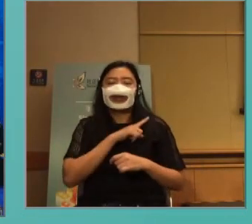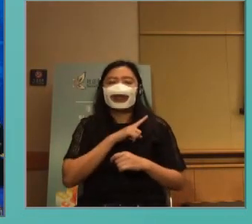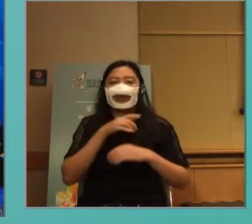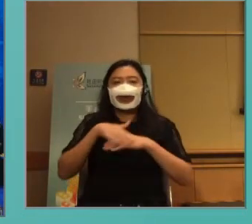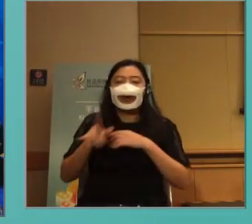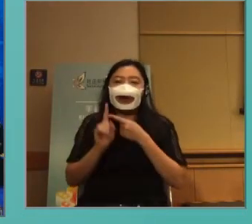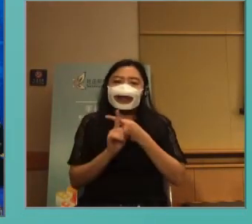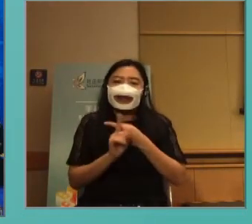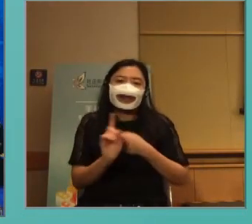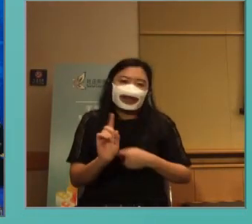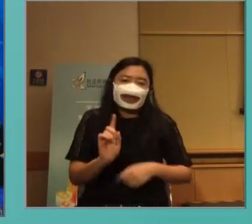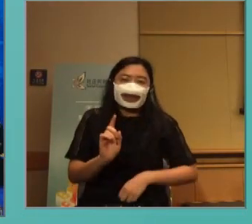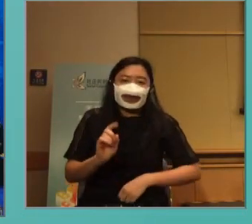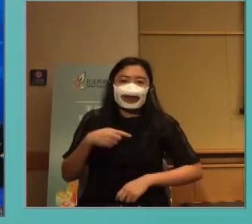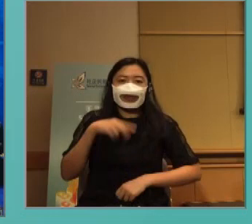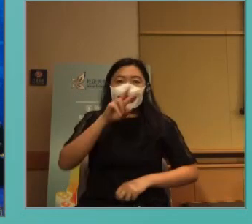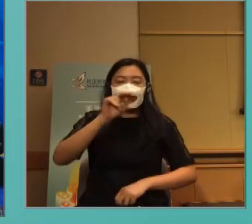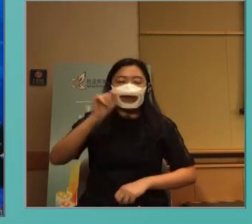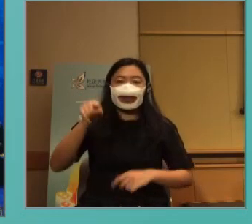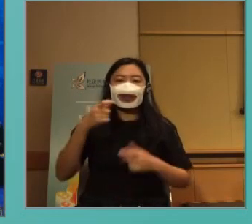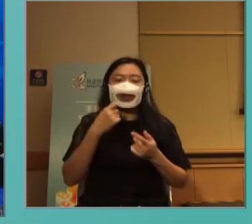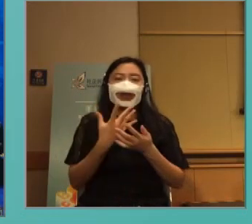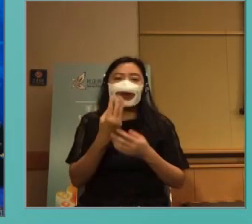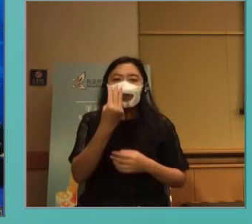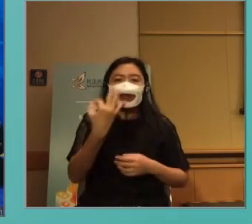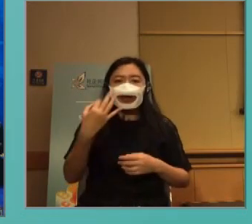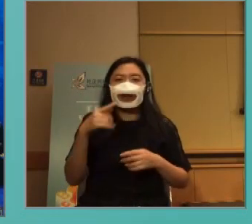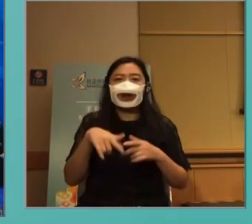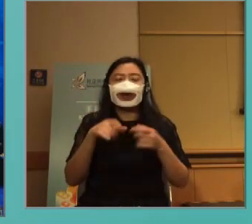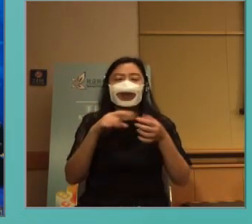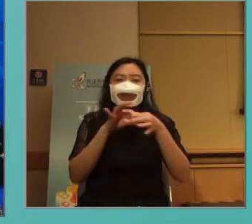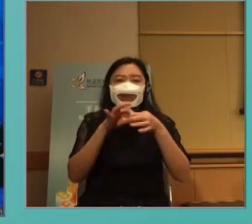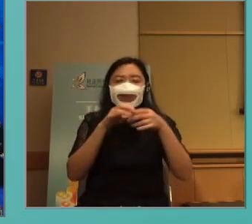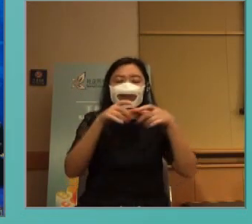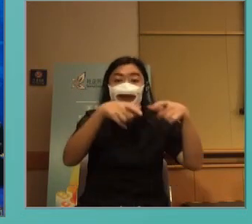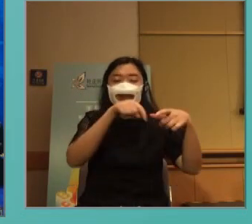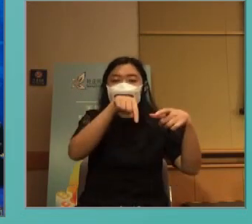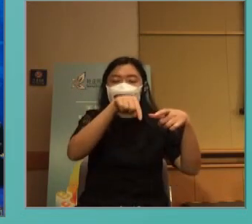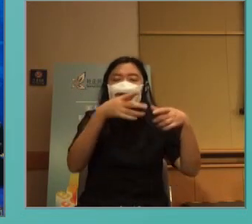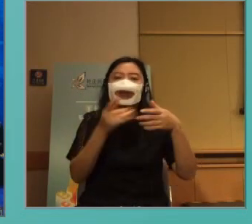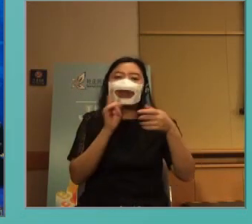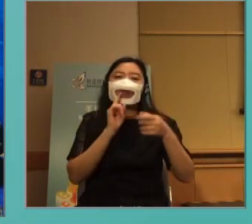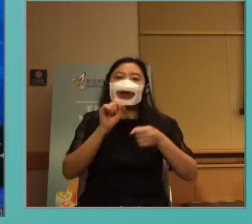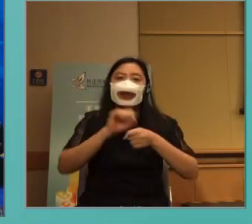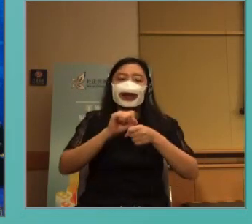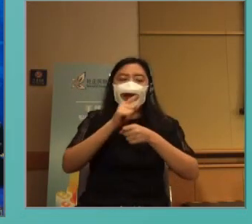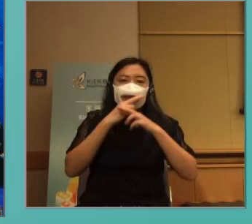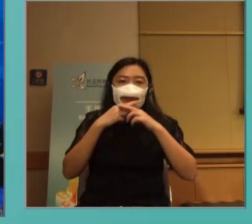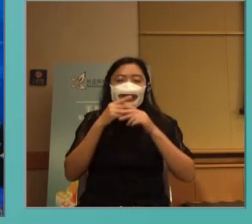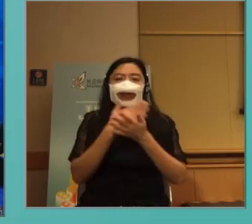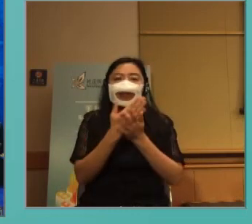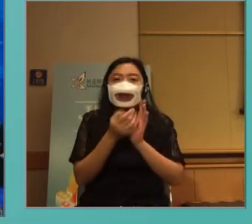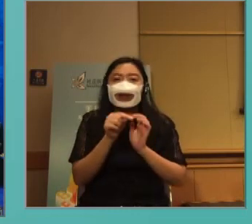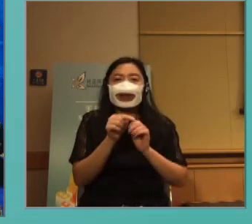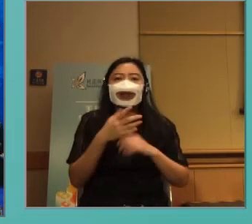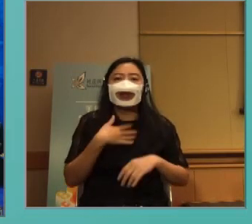and Web3 and blockchain and all things crypto. I think we can be. I think the